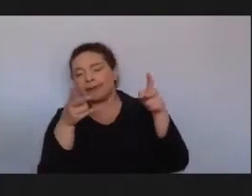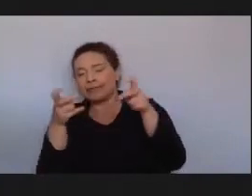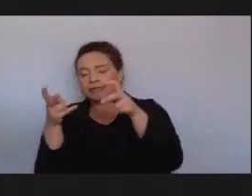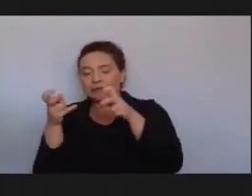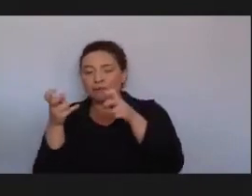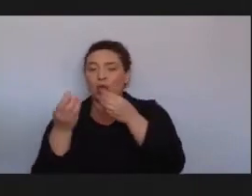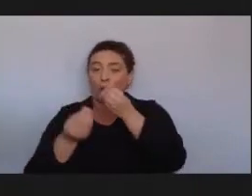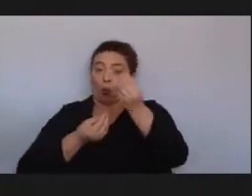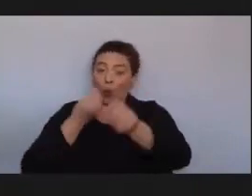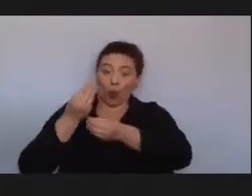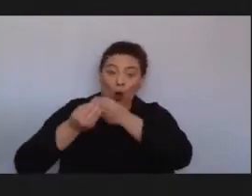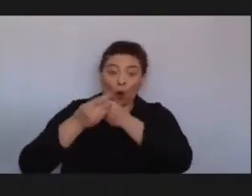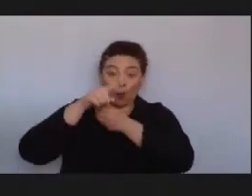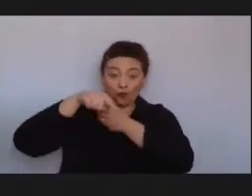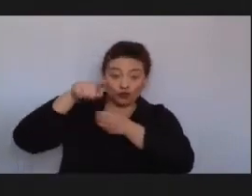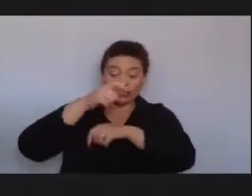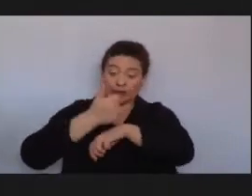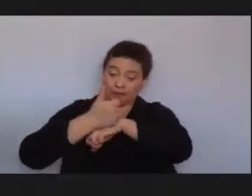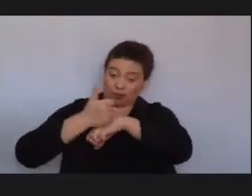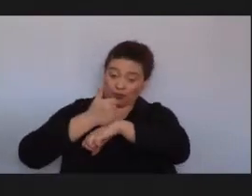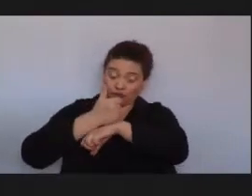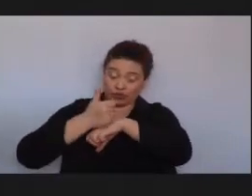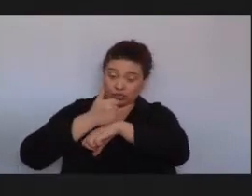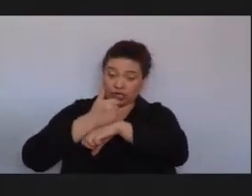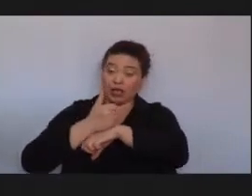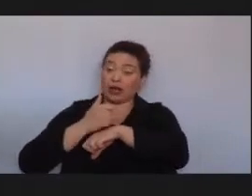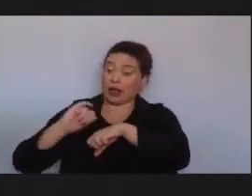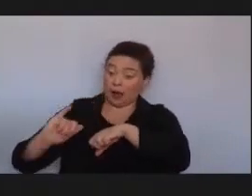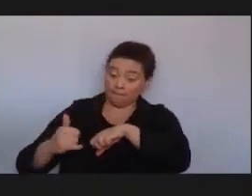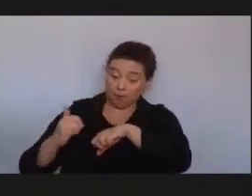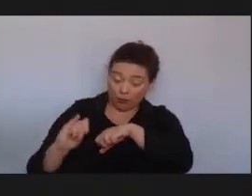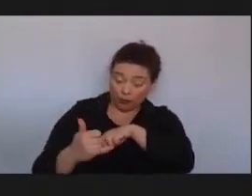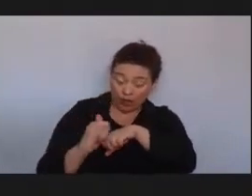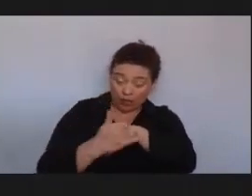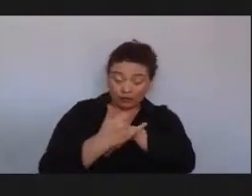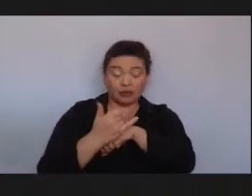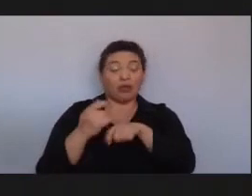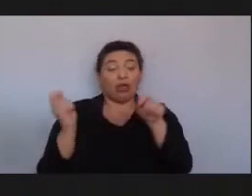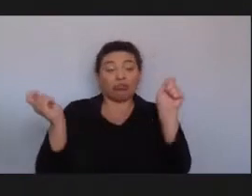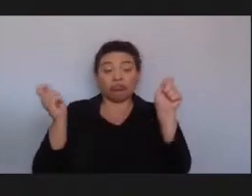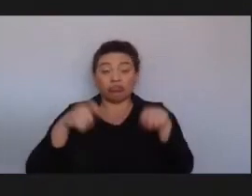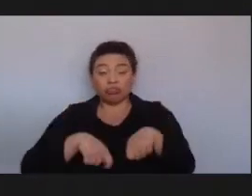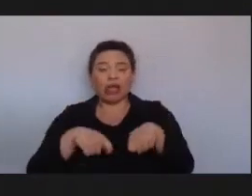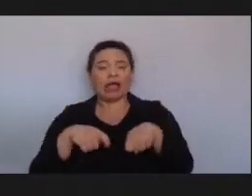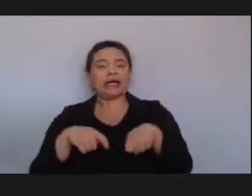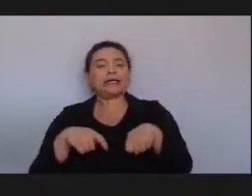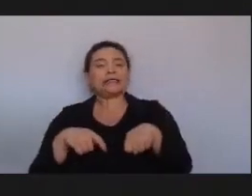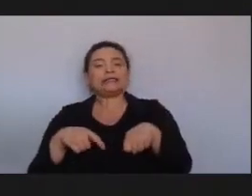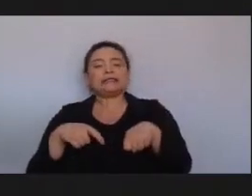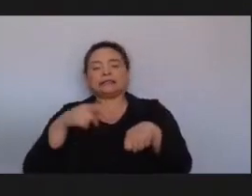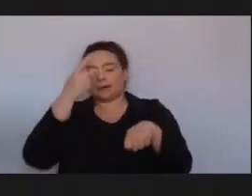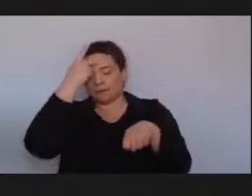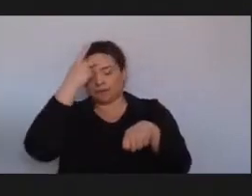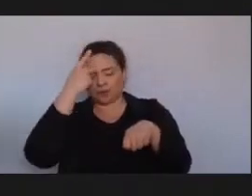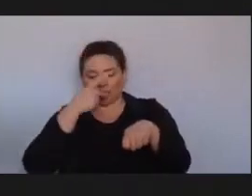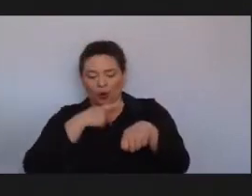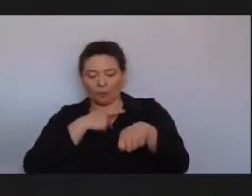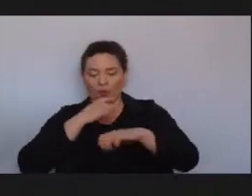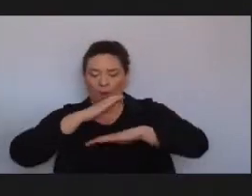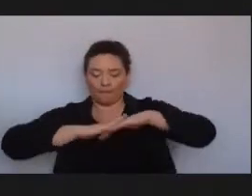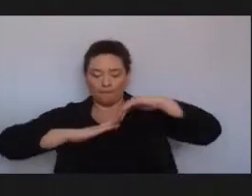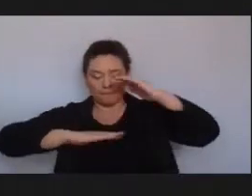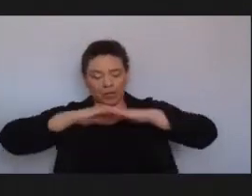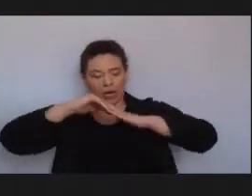to inform your classroom practice. So this is all about you thinking about your own context, what you